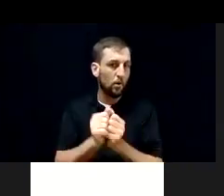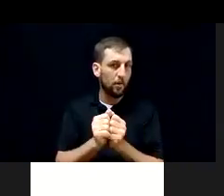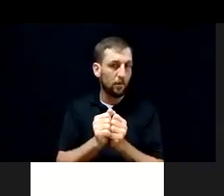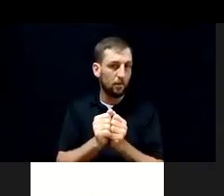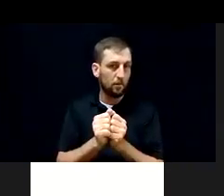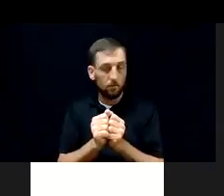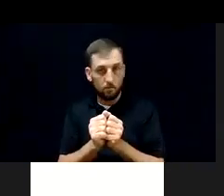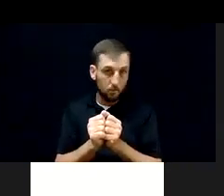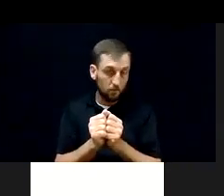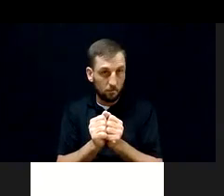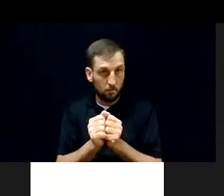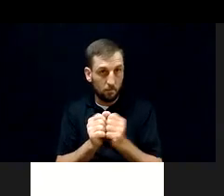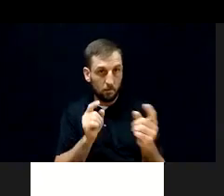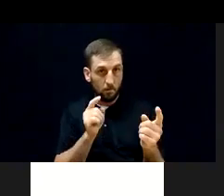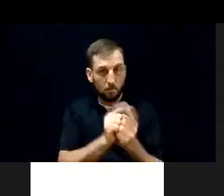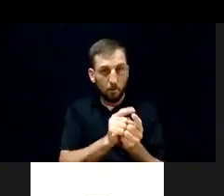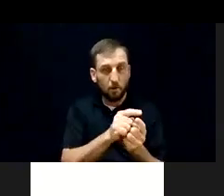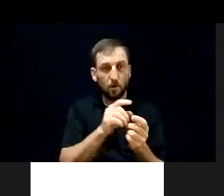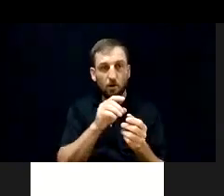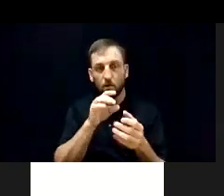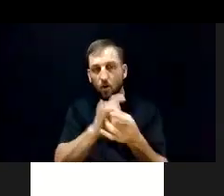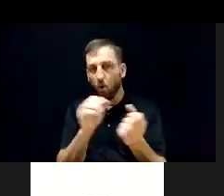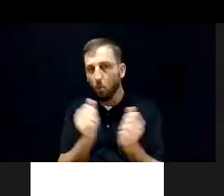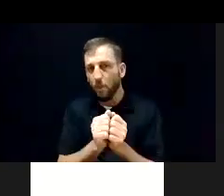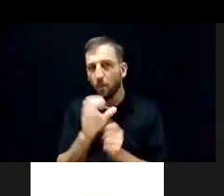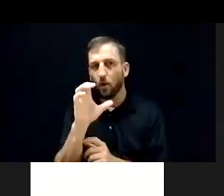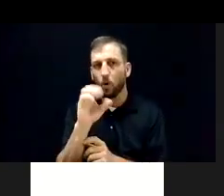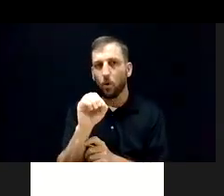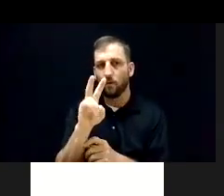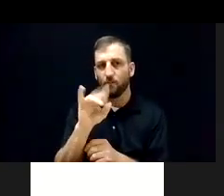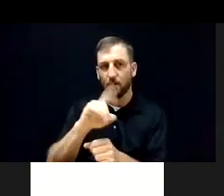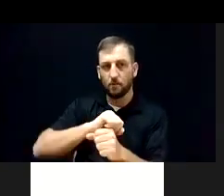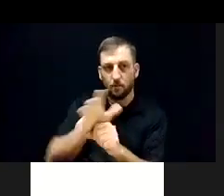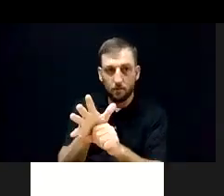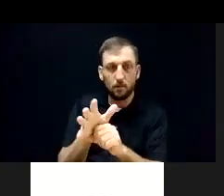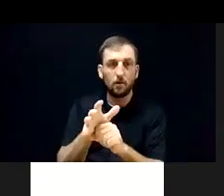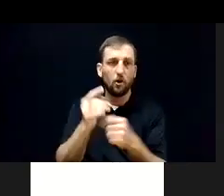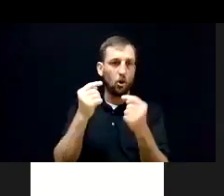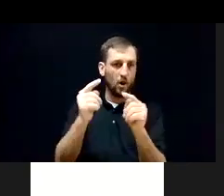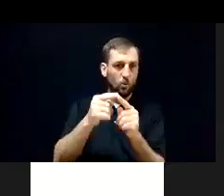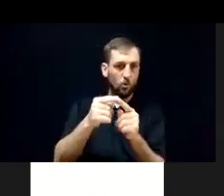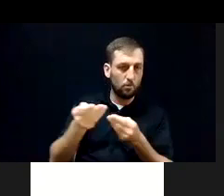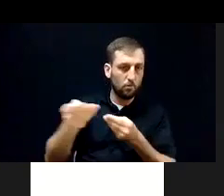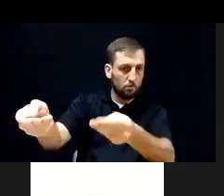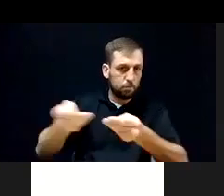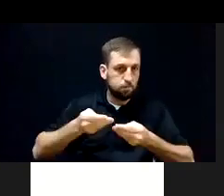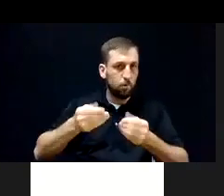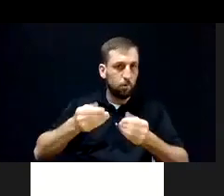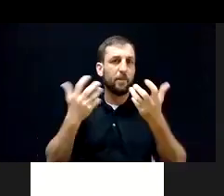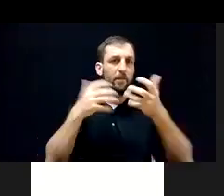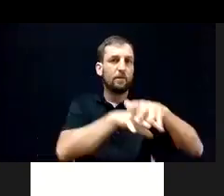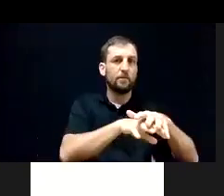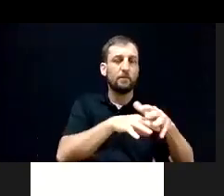immune deficiency concerns related to COVID, trying to bridge some of the gaps with hybrid classes or classes